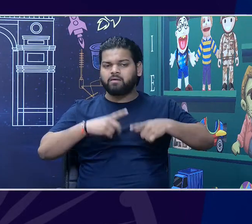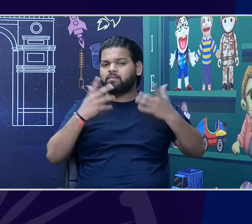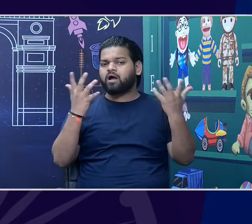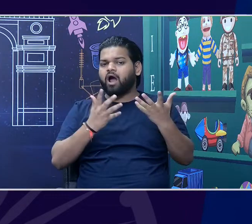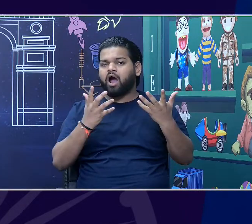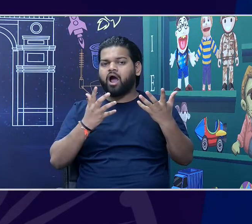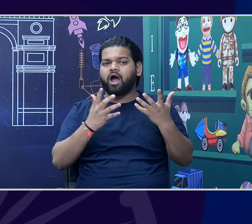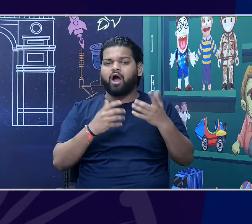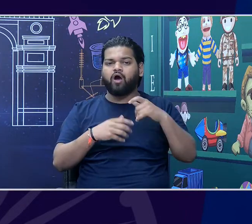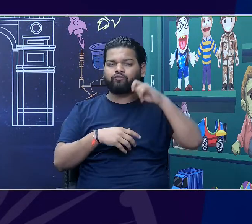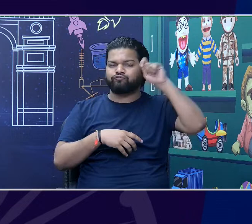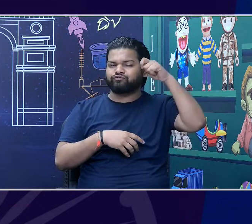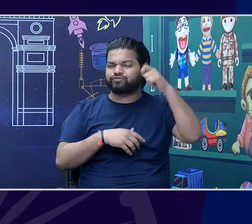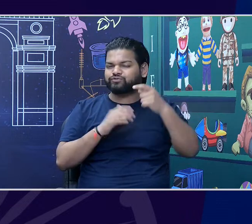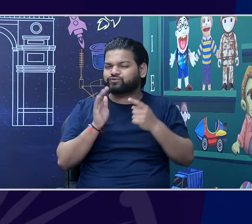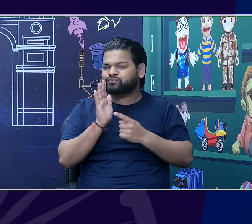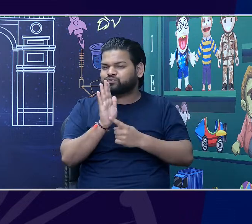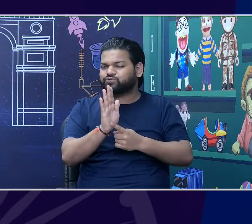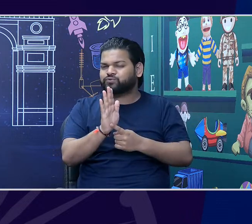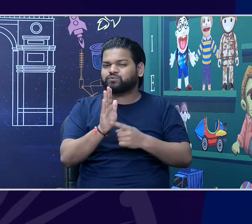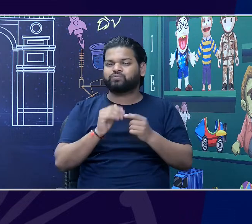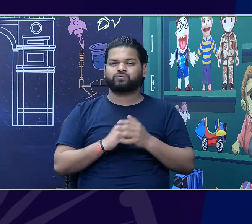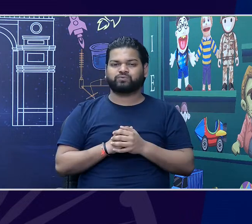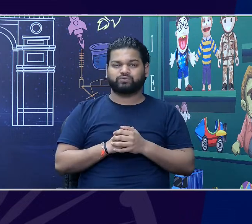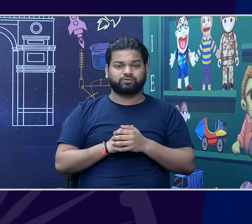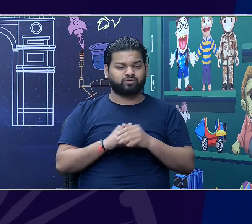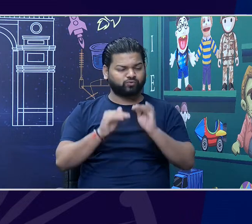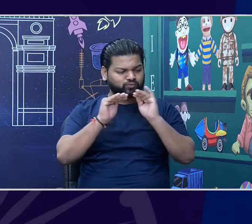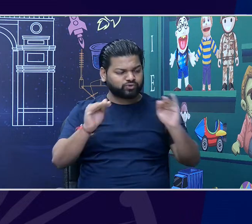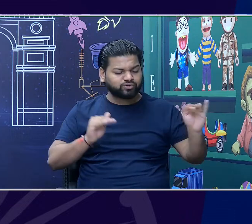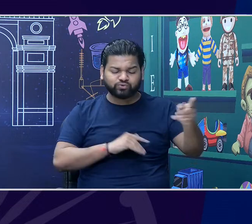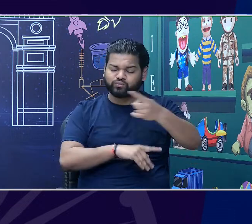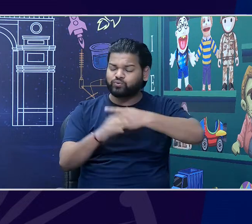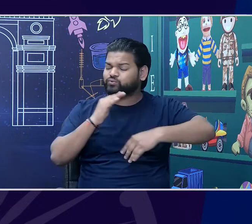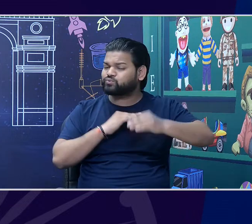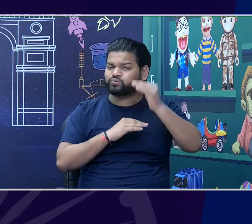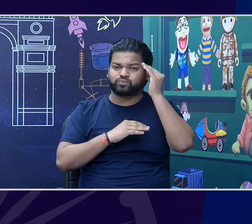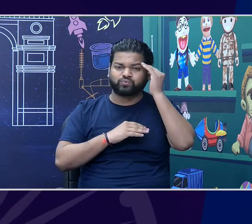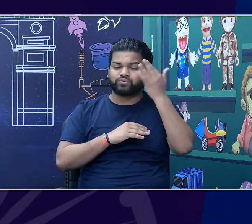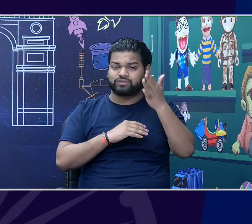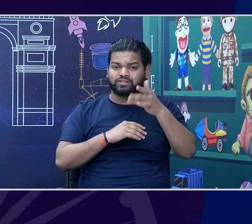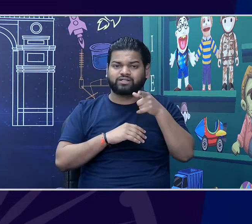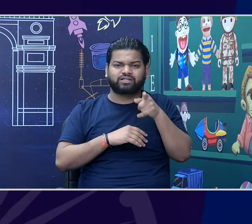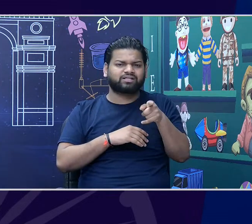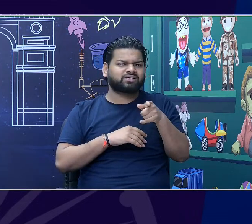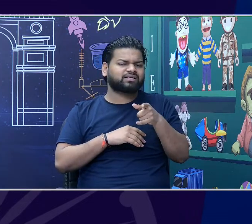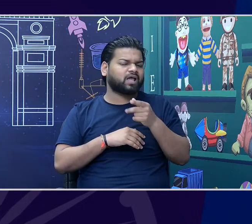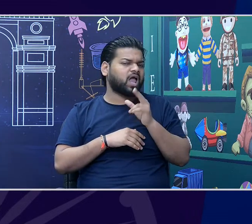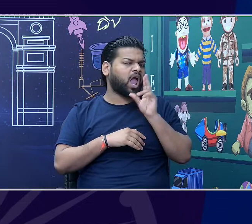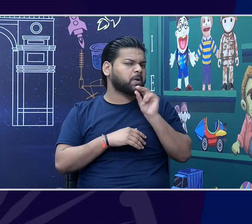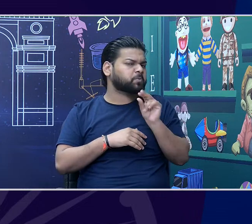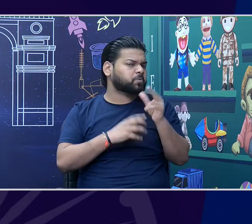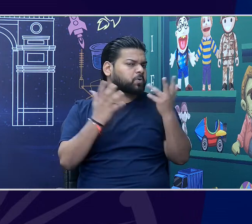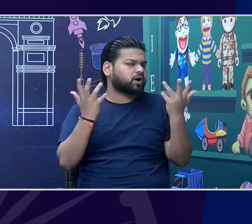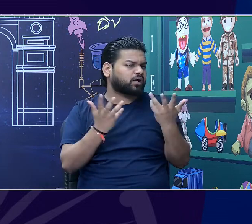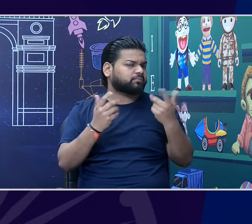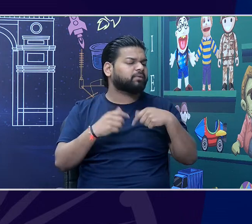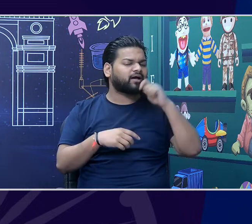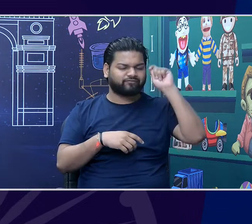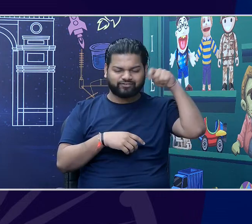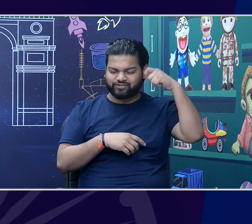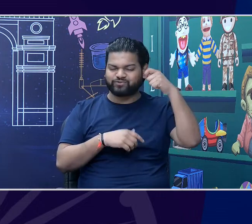also. A lot of our children don't know how he spoke through this speech synthesizer, so I'm just going to show you